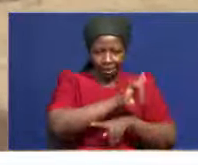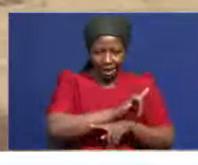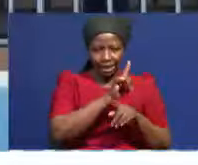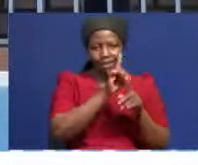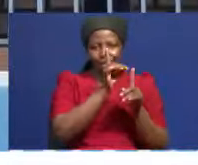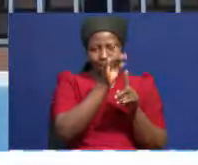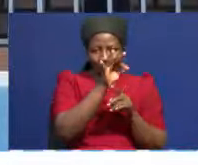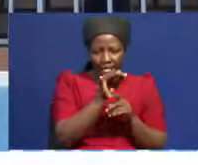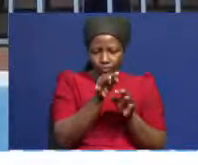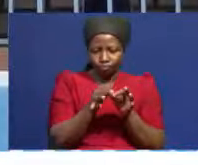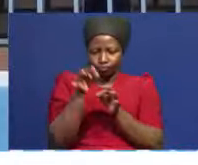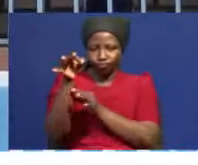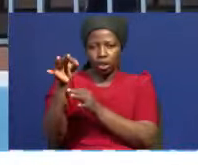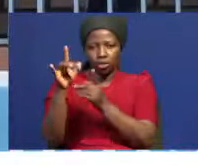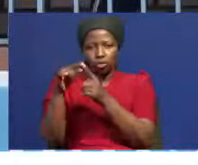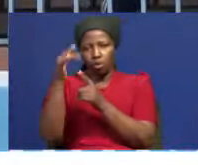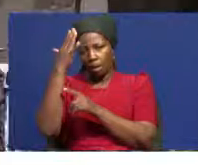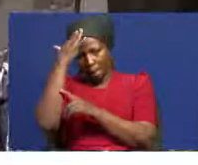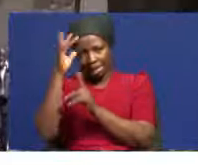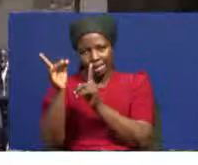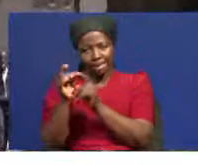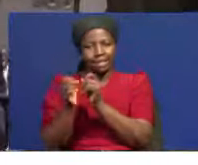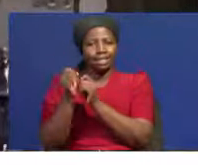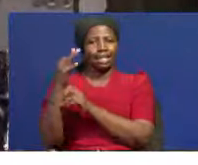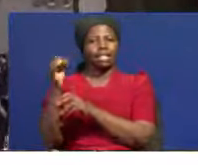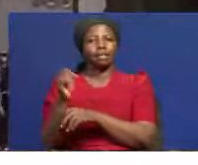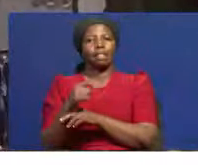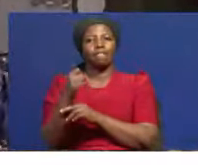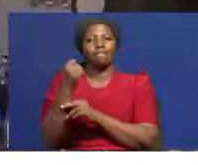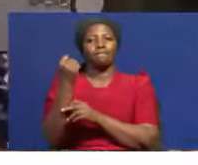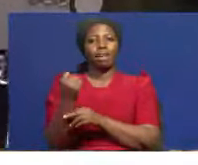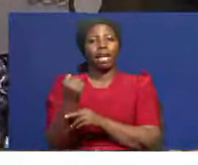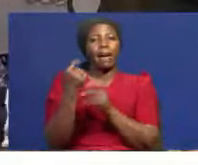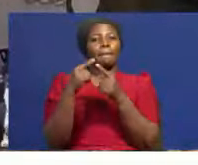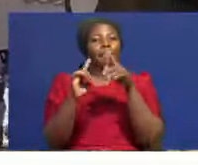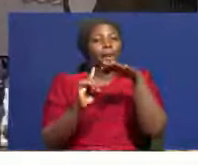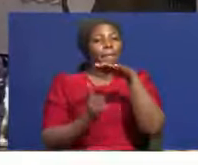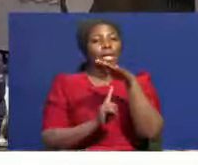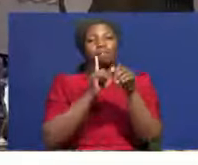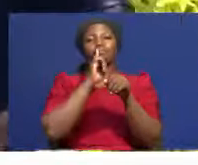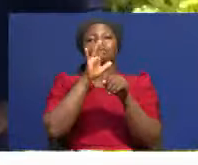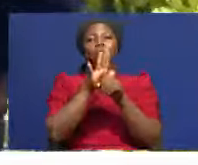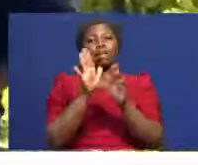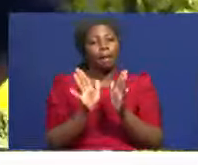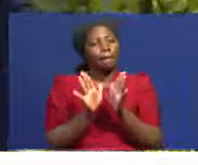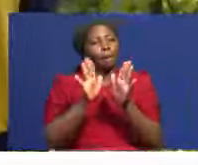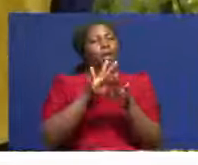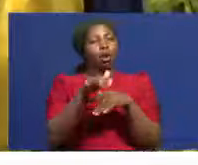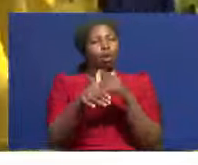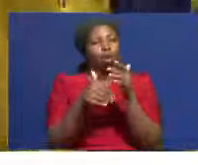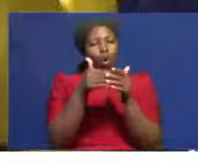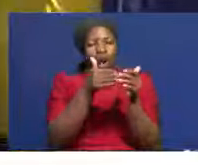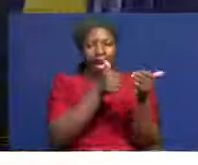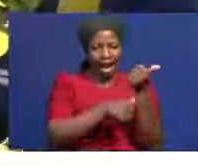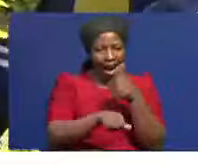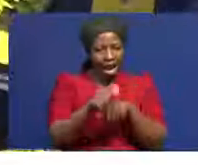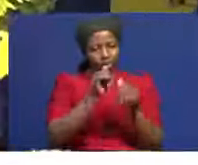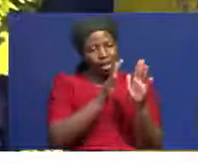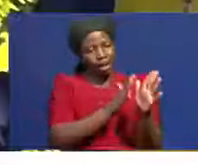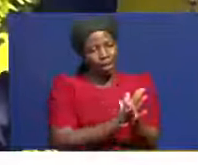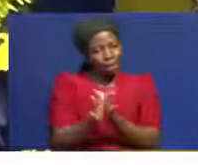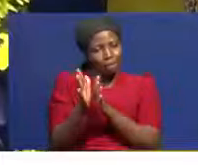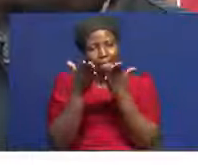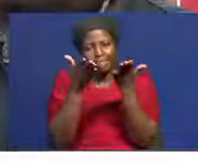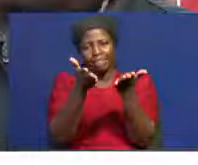May, the Minister of Education is assuring the public that all measures have been put in place to recover the time lost. We have